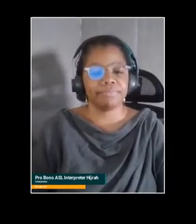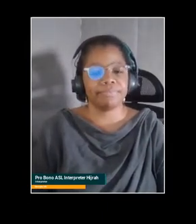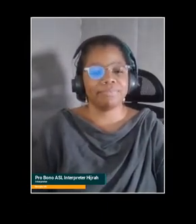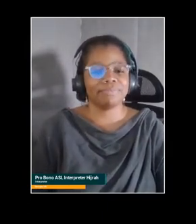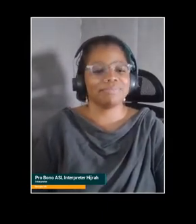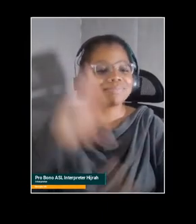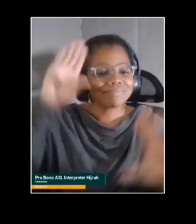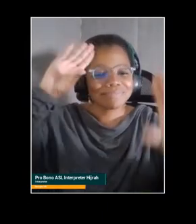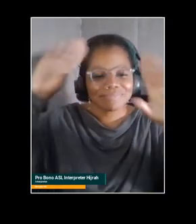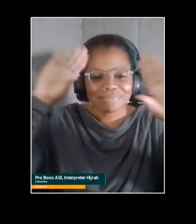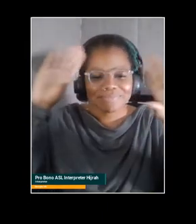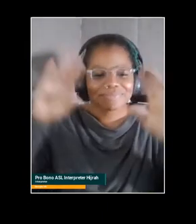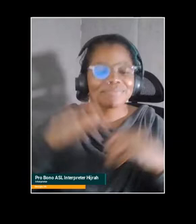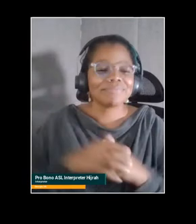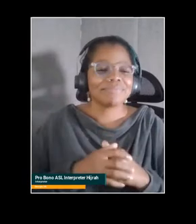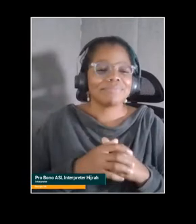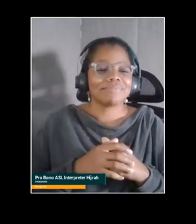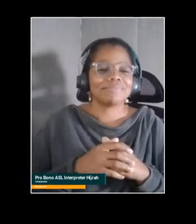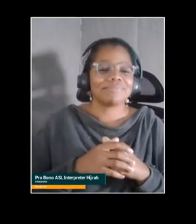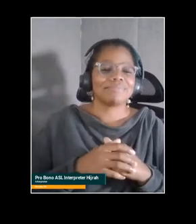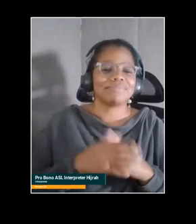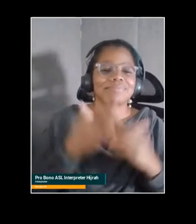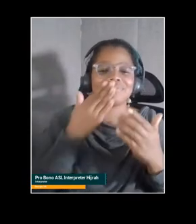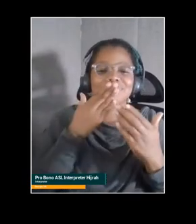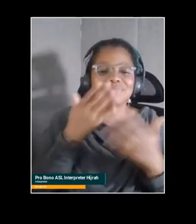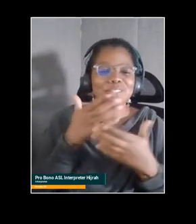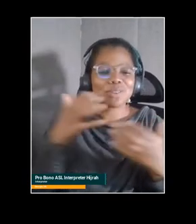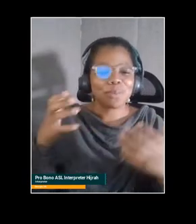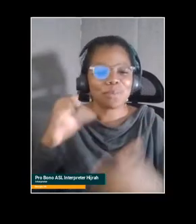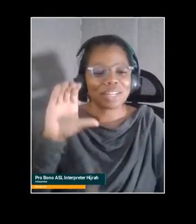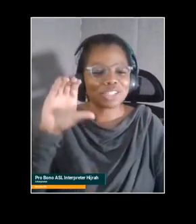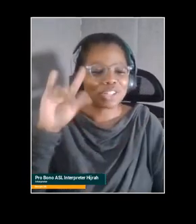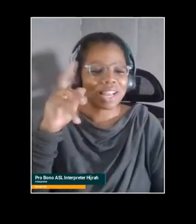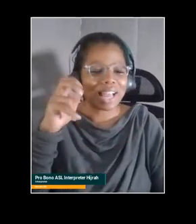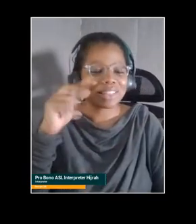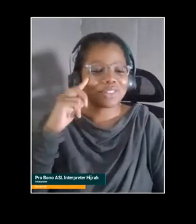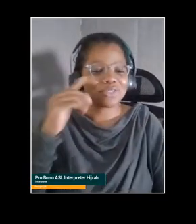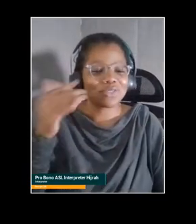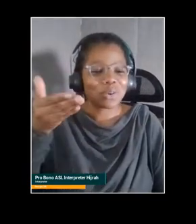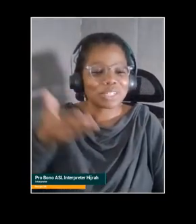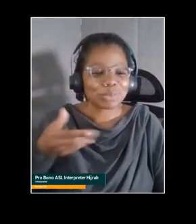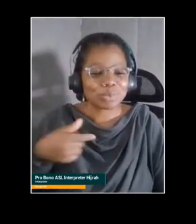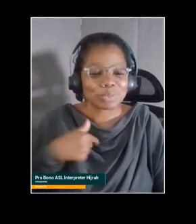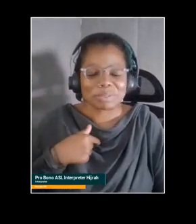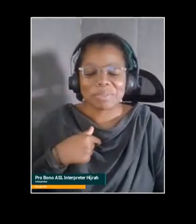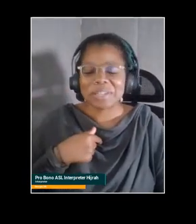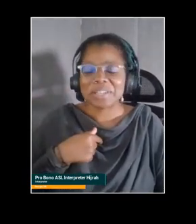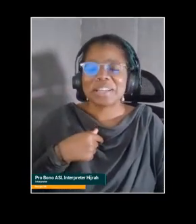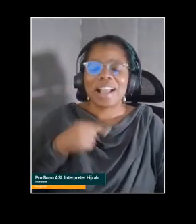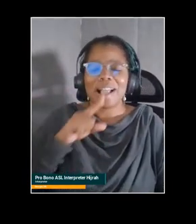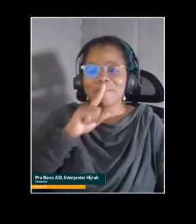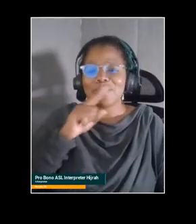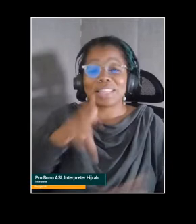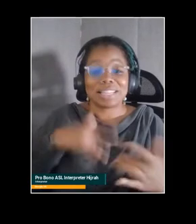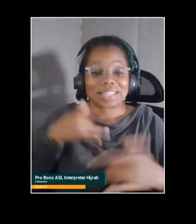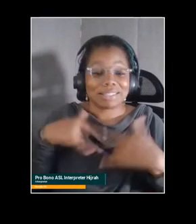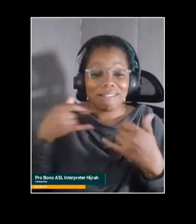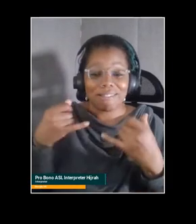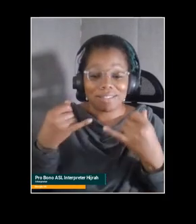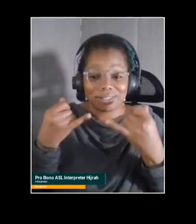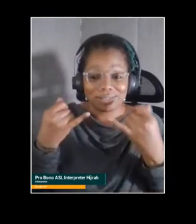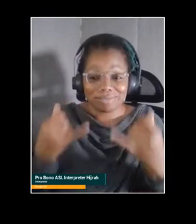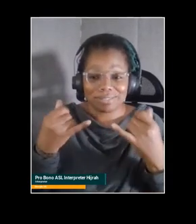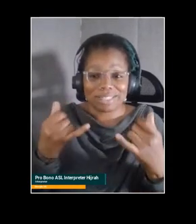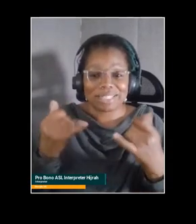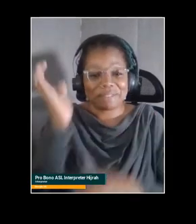Hi, everyone. Thanks so much, Cailin, for the introductions. I'm really excited to be here today and talking